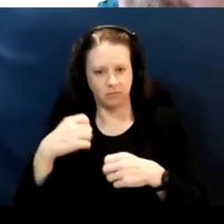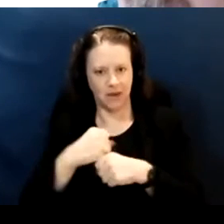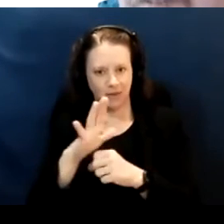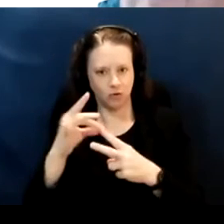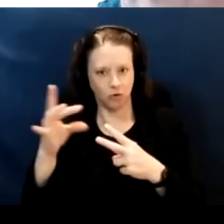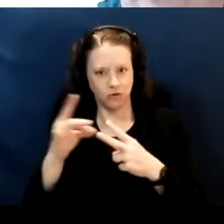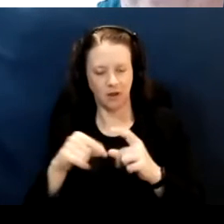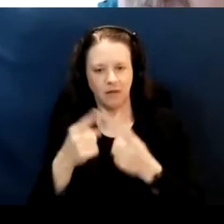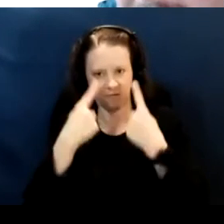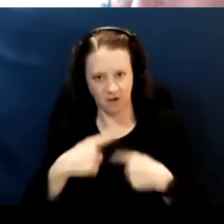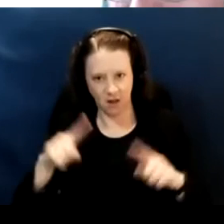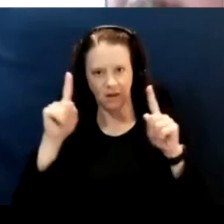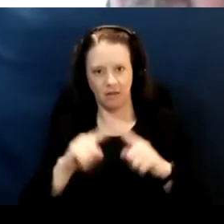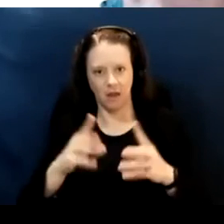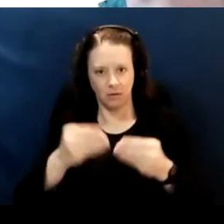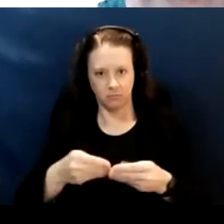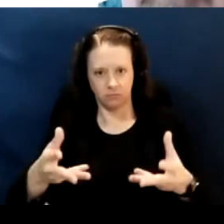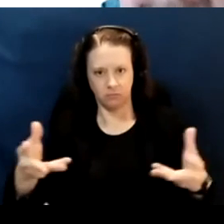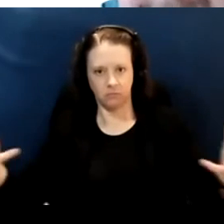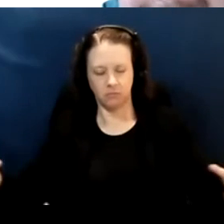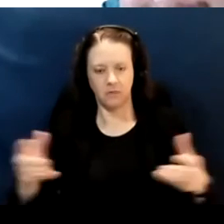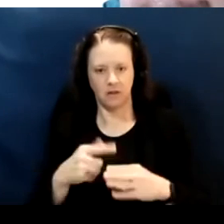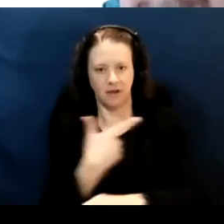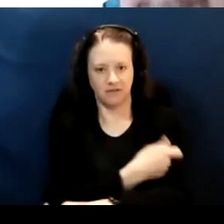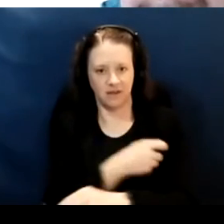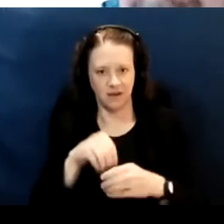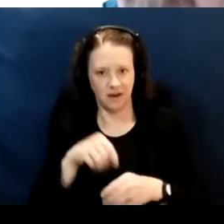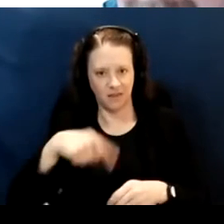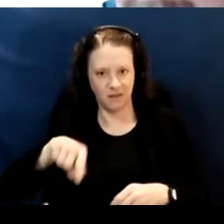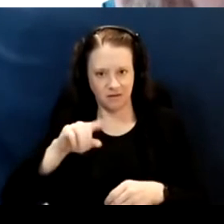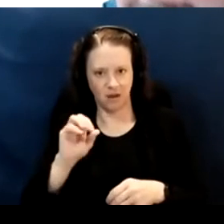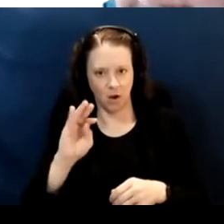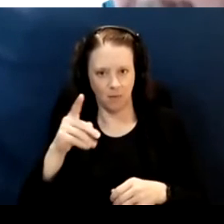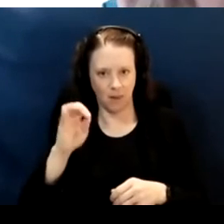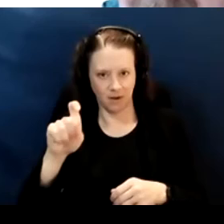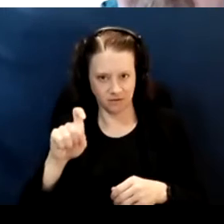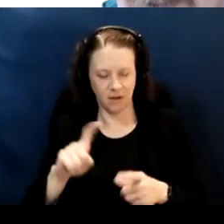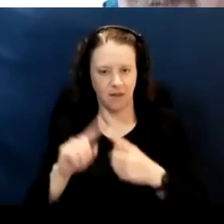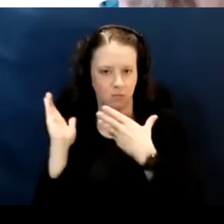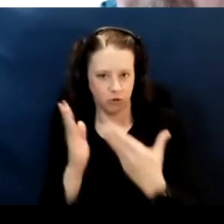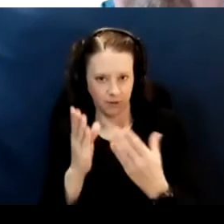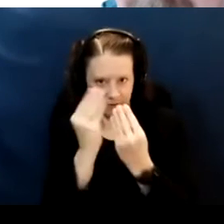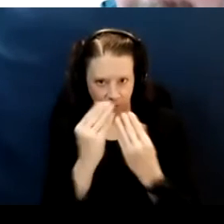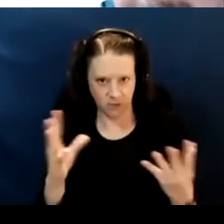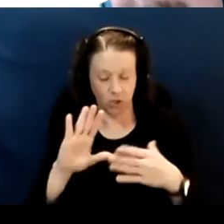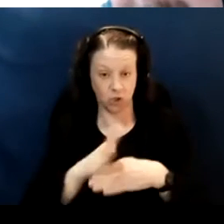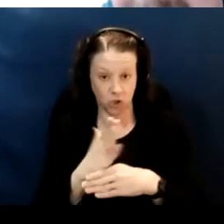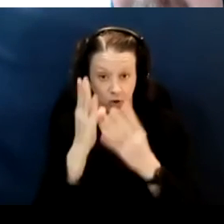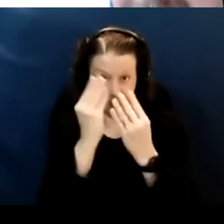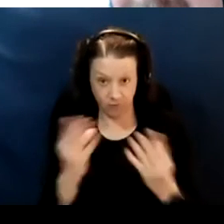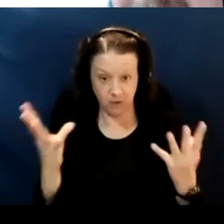out vaccines in this complex. They started bringing the information and sharing the information. And they